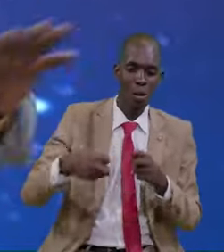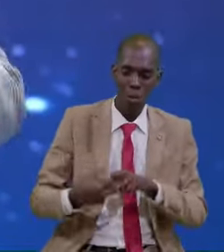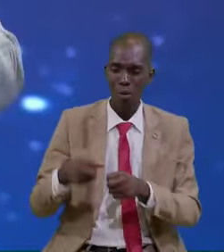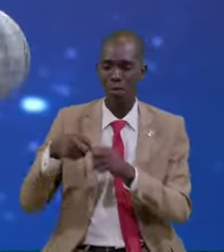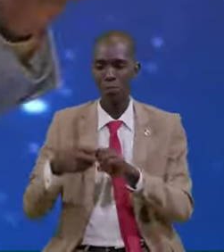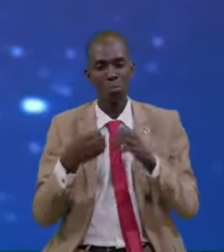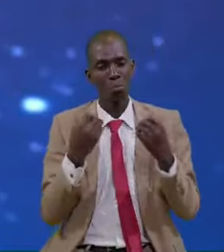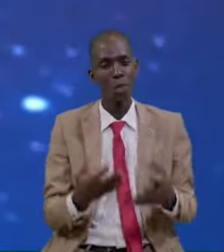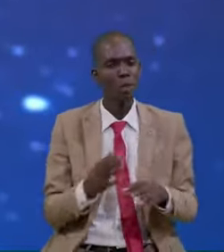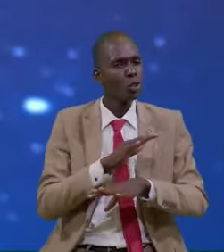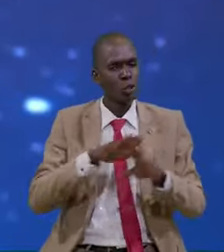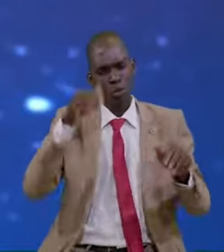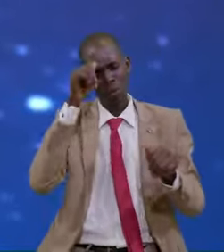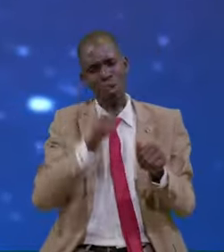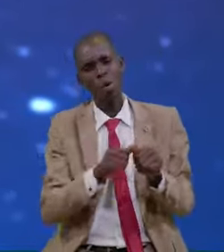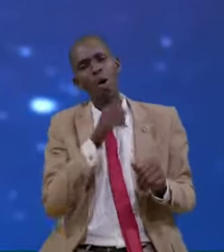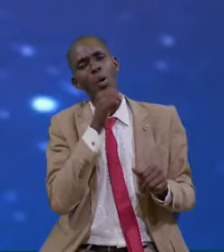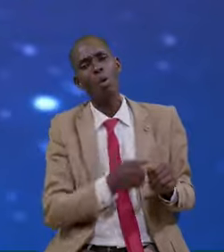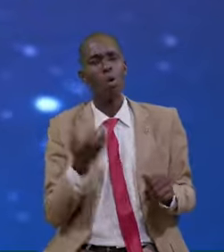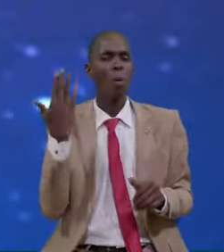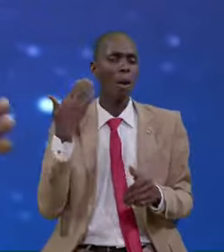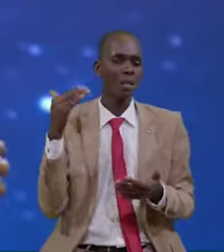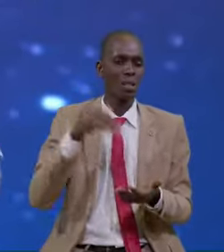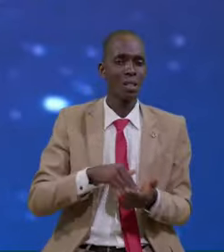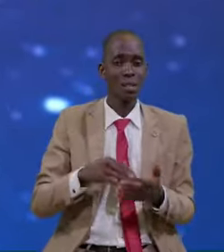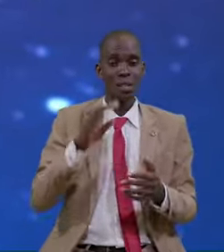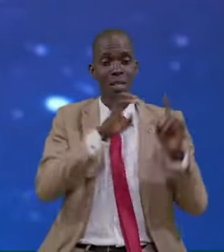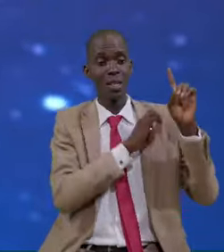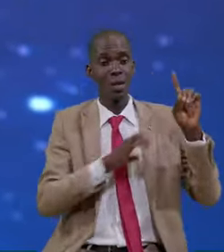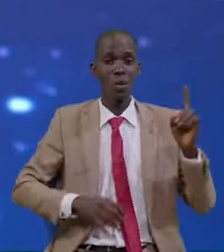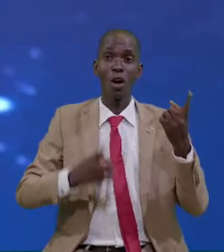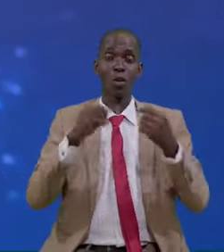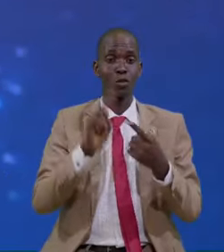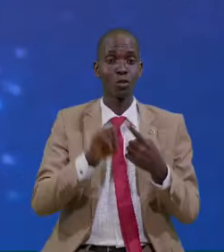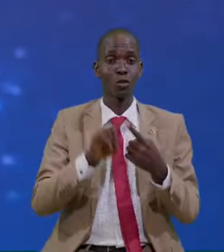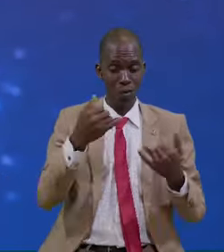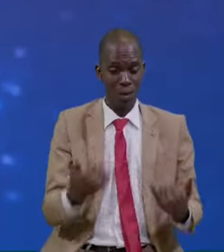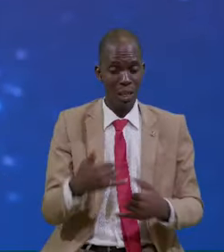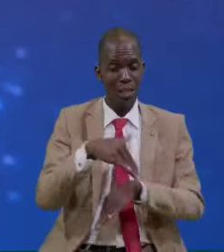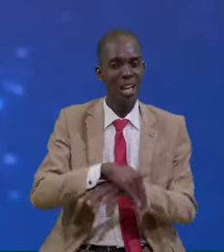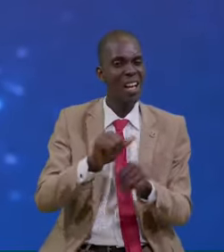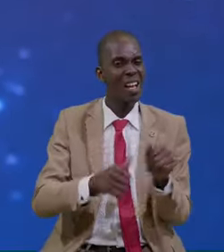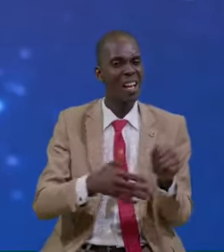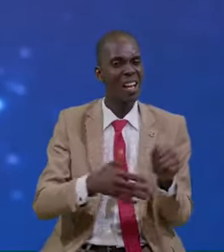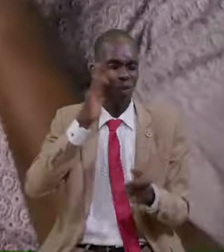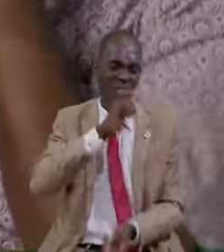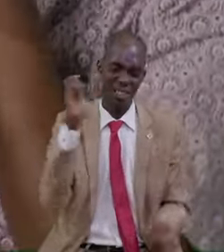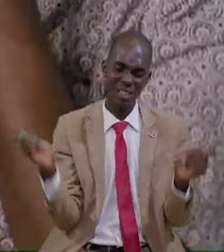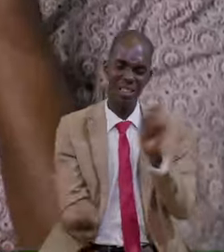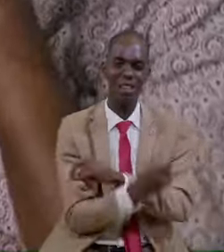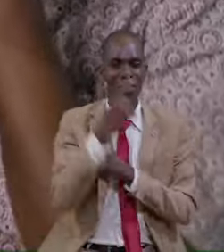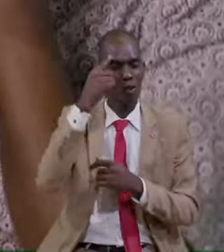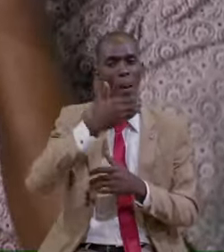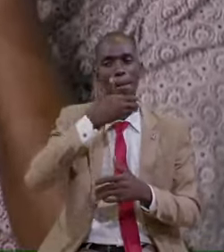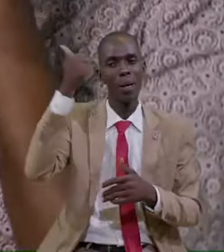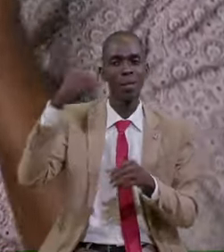Don't remember that anymore. Emmanuel comes to you tonight, and everything will turn around for the better.